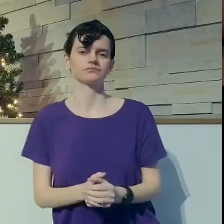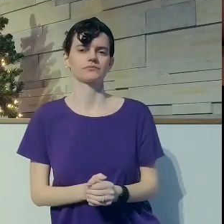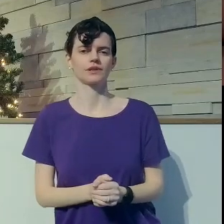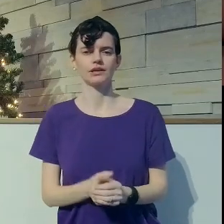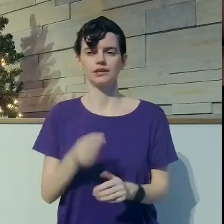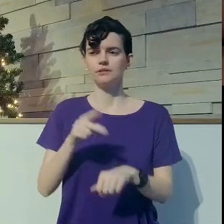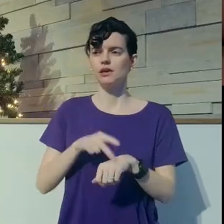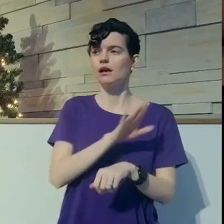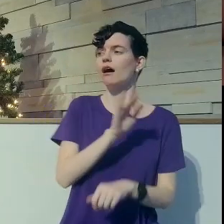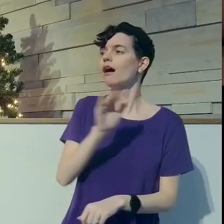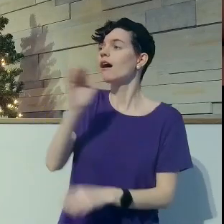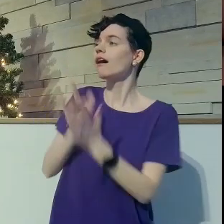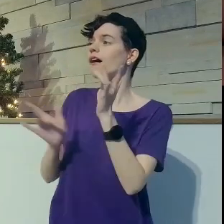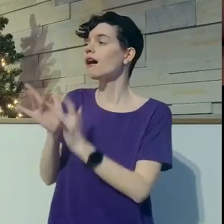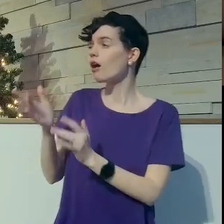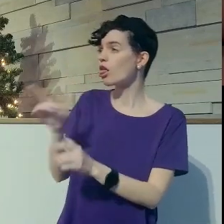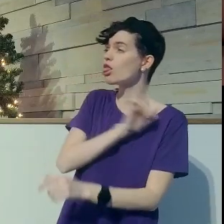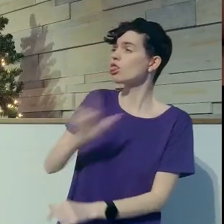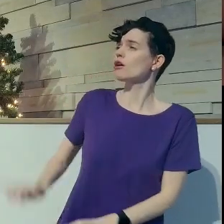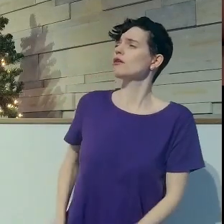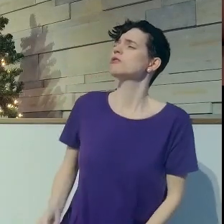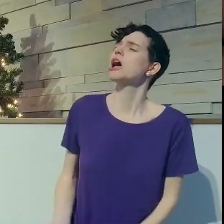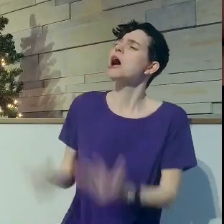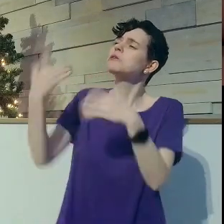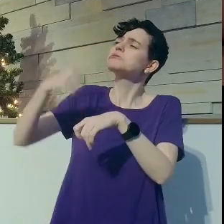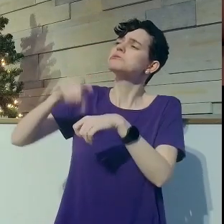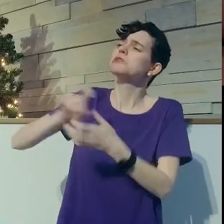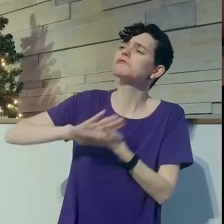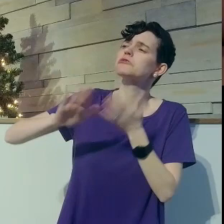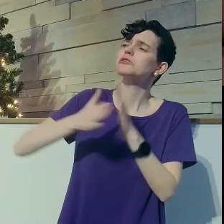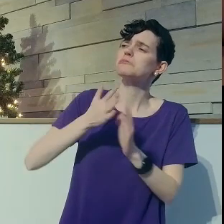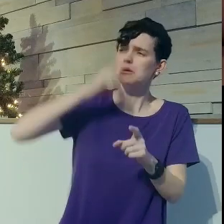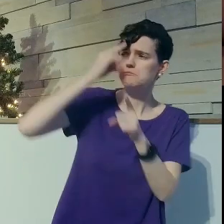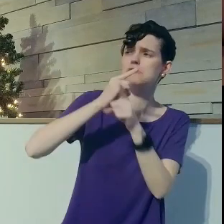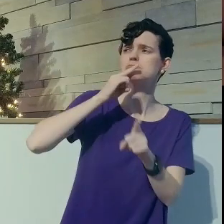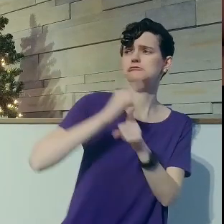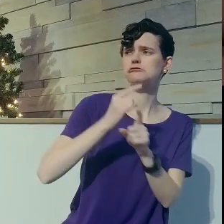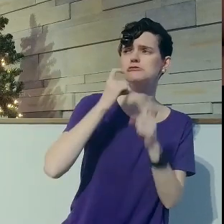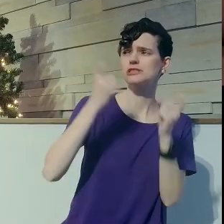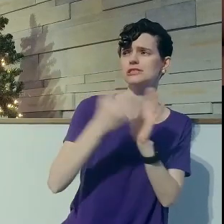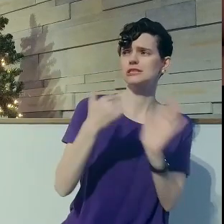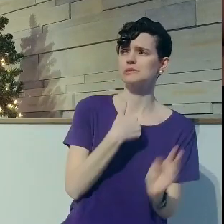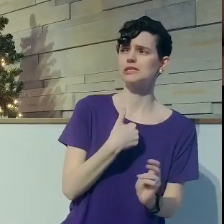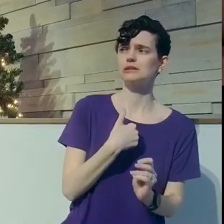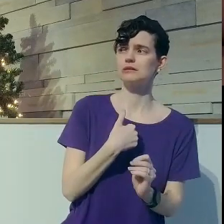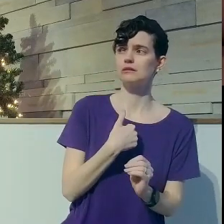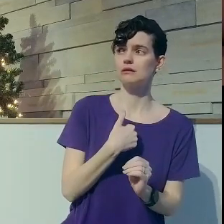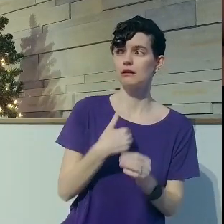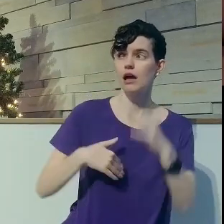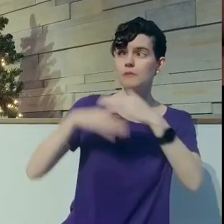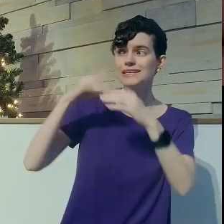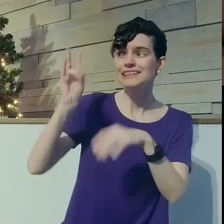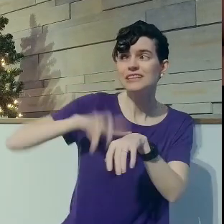It says, then Peter came to Jesus and asked, Lord, how many times shall I forgive my brother or sister who sins against me? Up